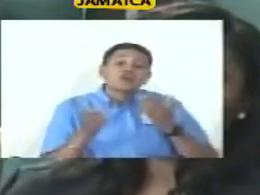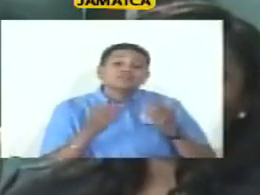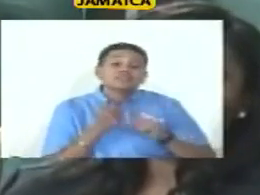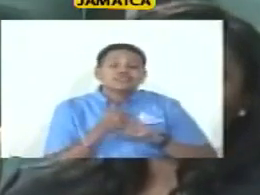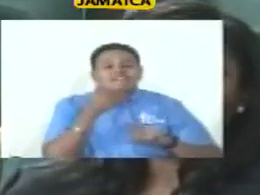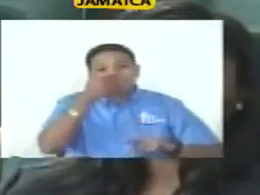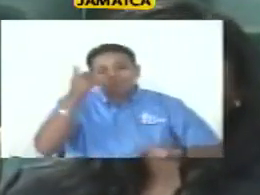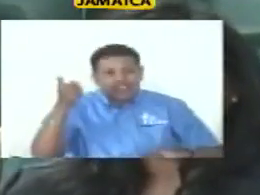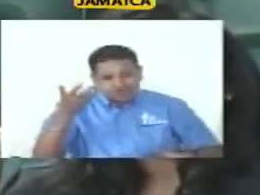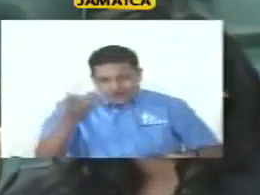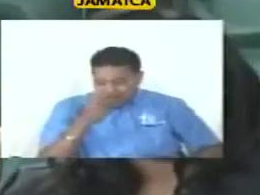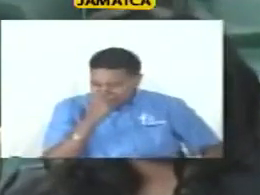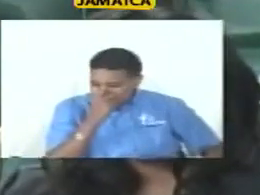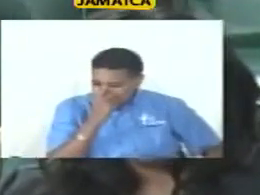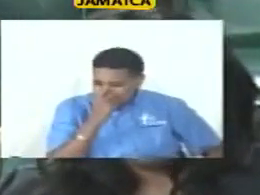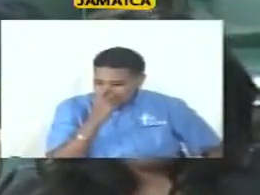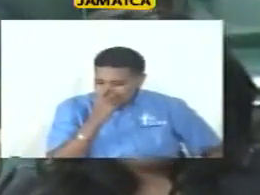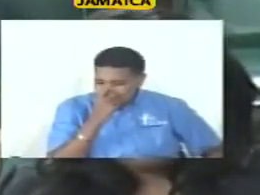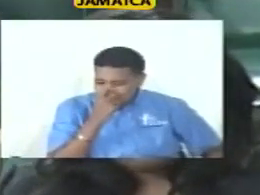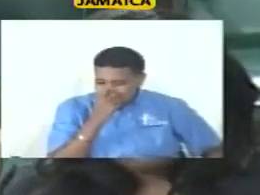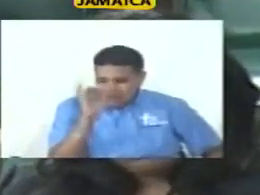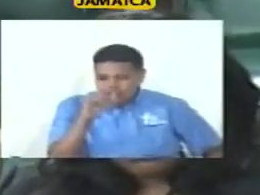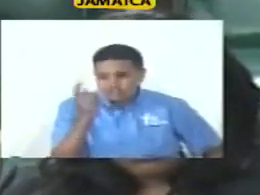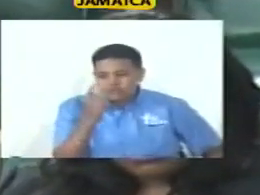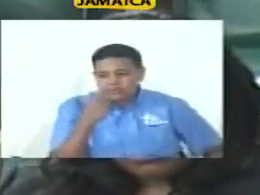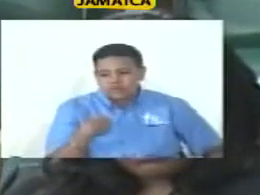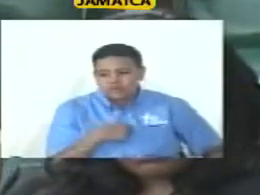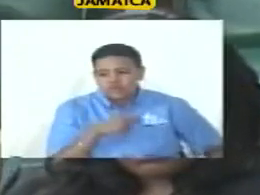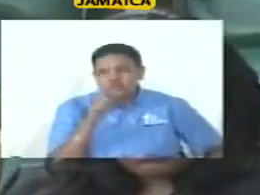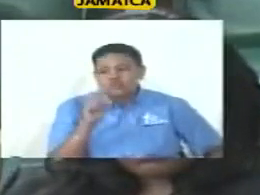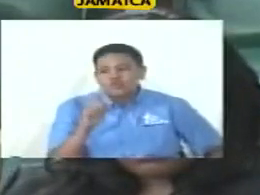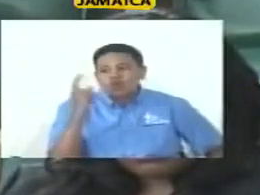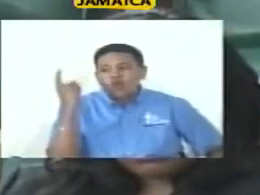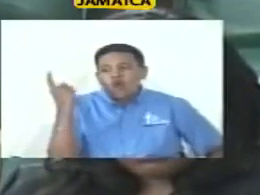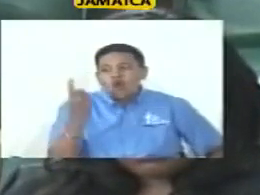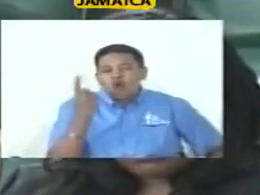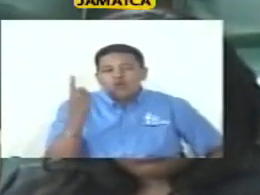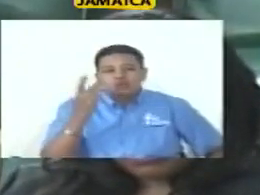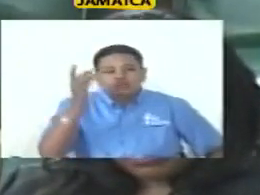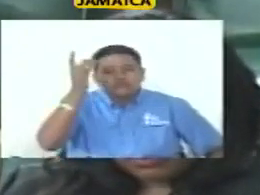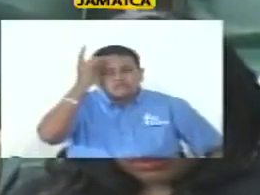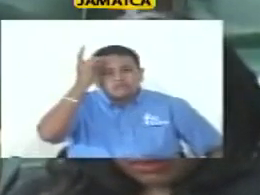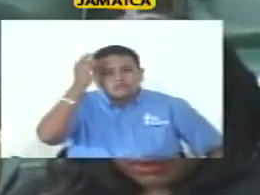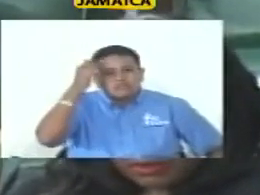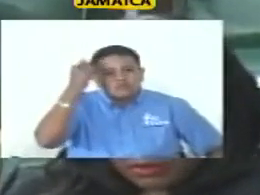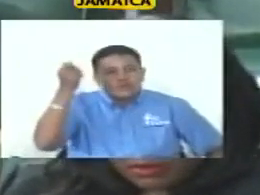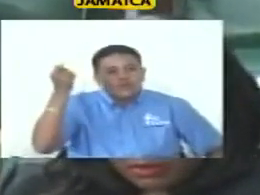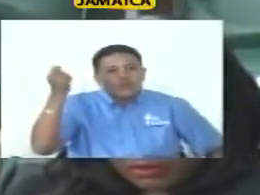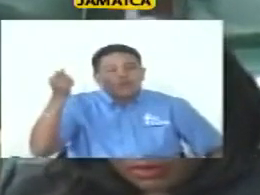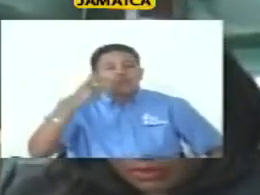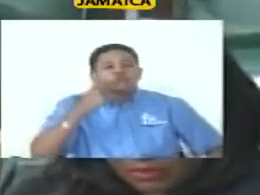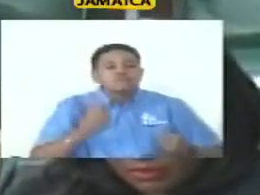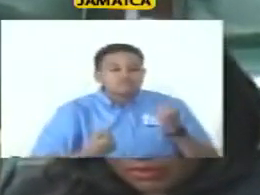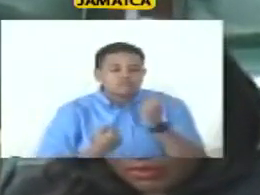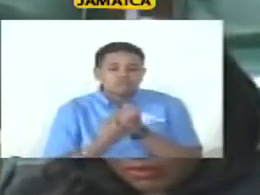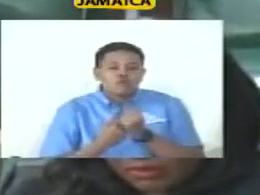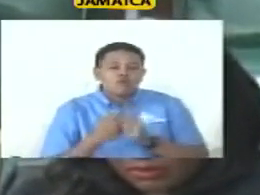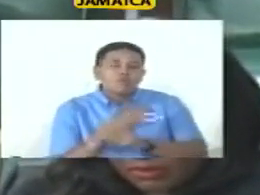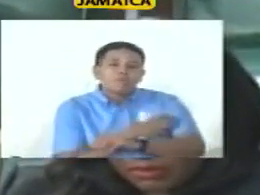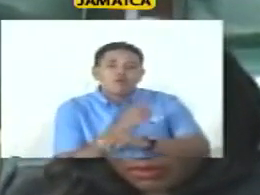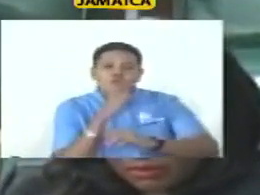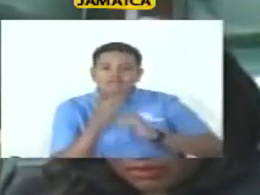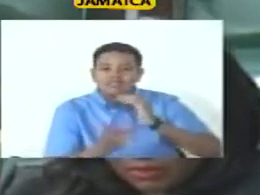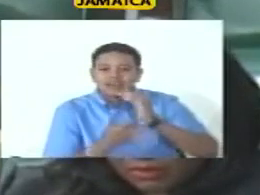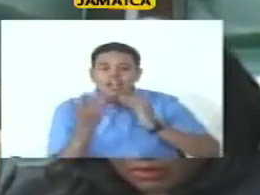better. And that is something that we should always remember, the enabling power of